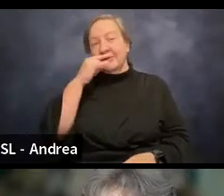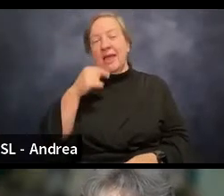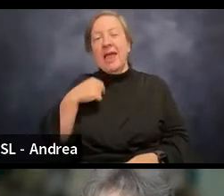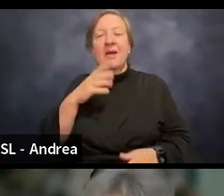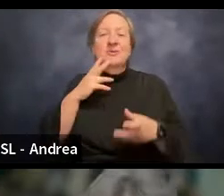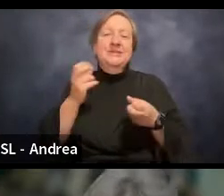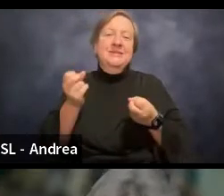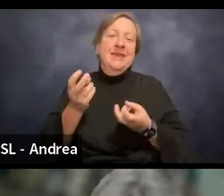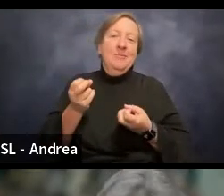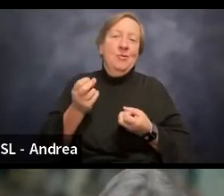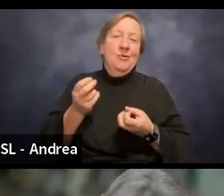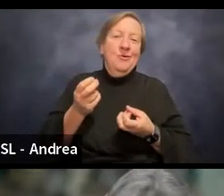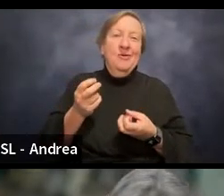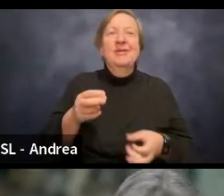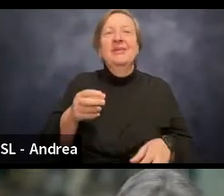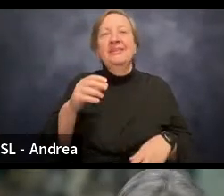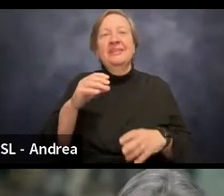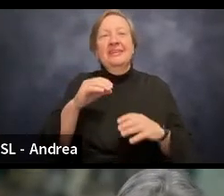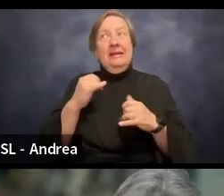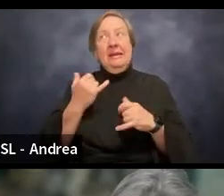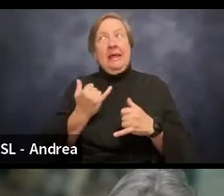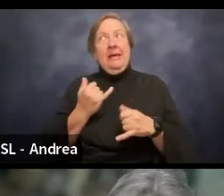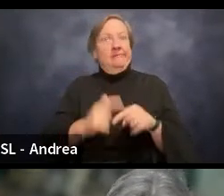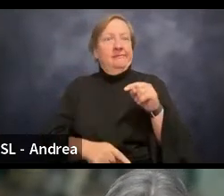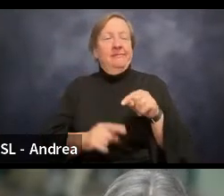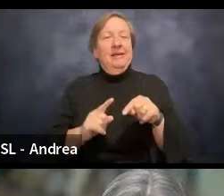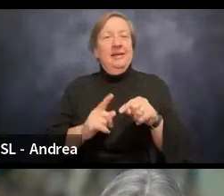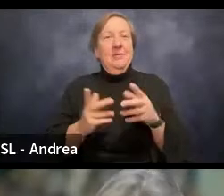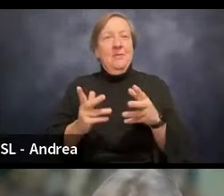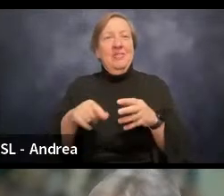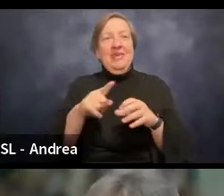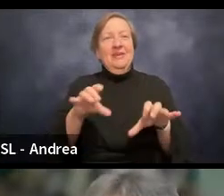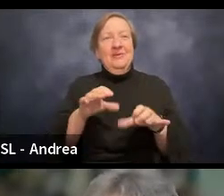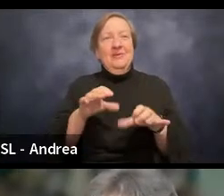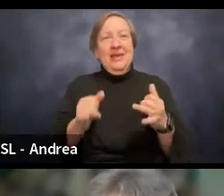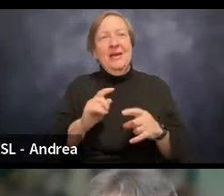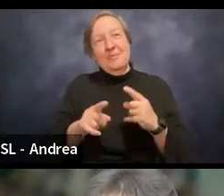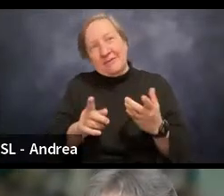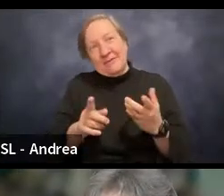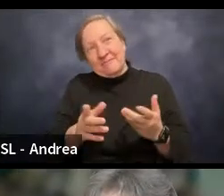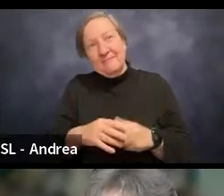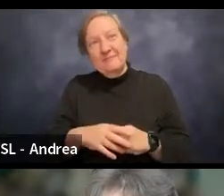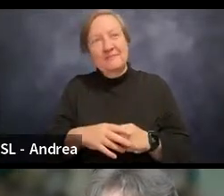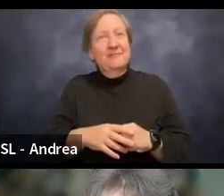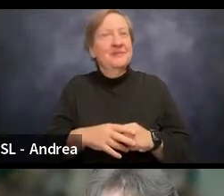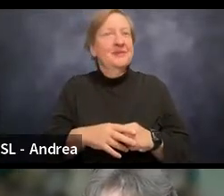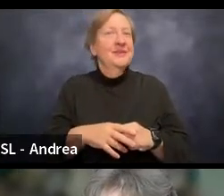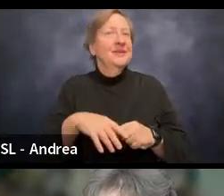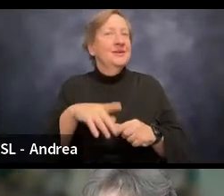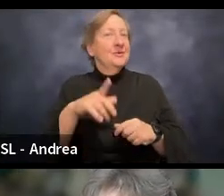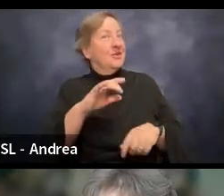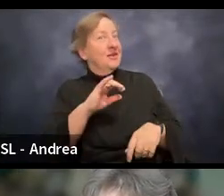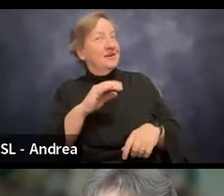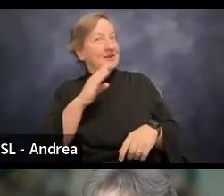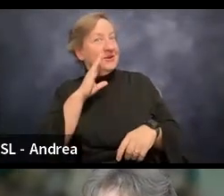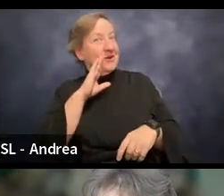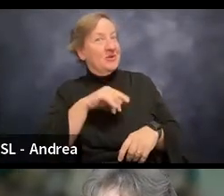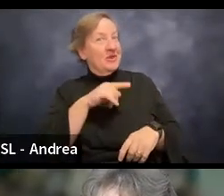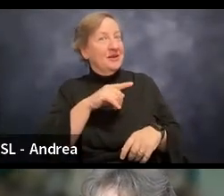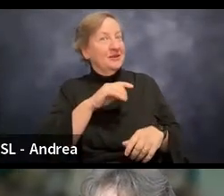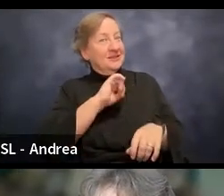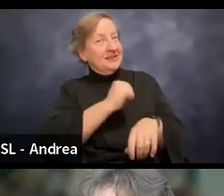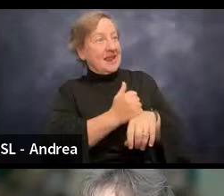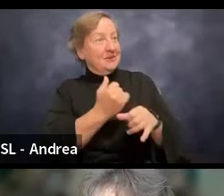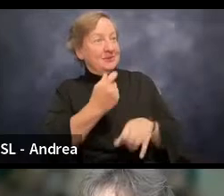So nothing close to that now, what those guys do nowadays, but yeah. Although, you know, they're setting up for Yeah. the big